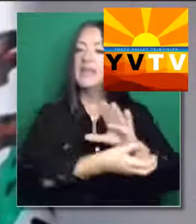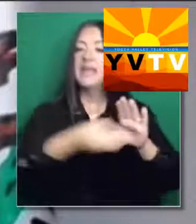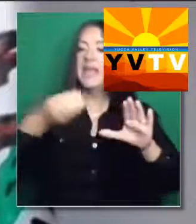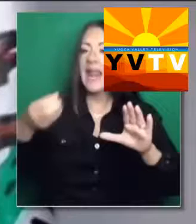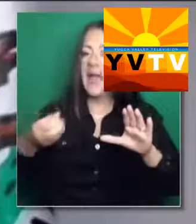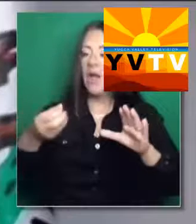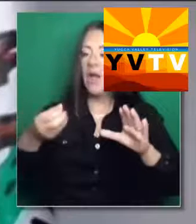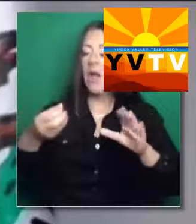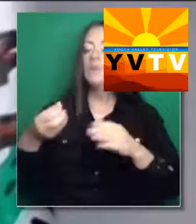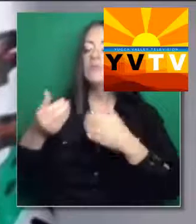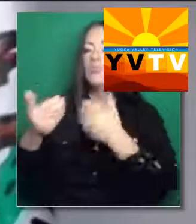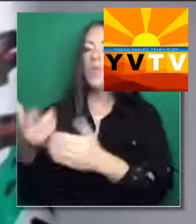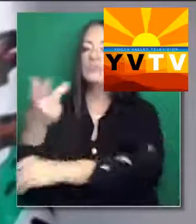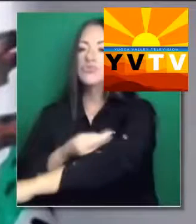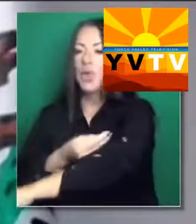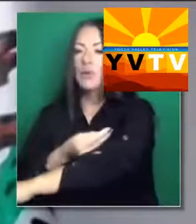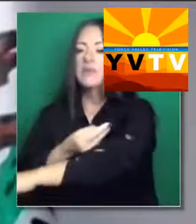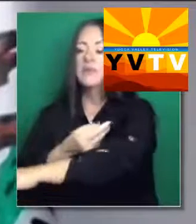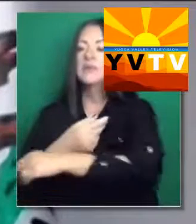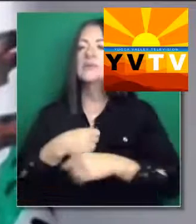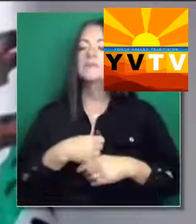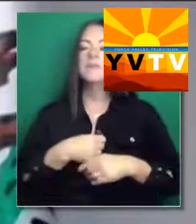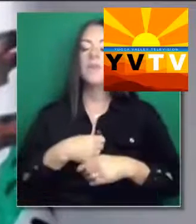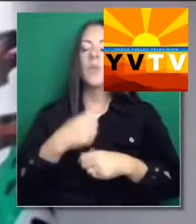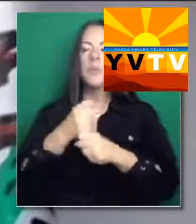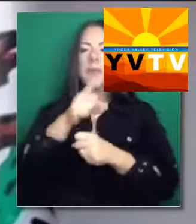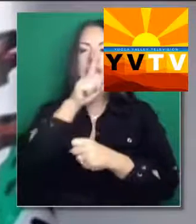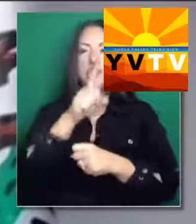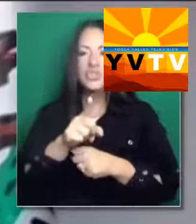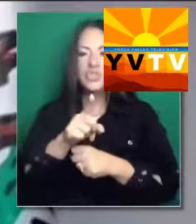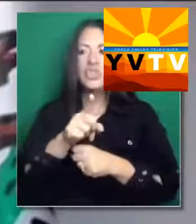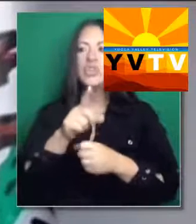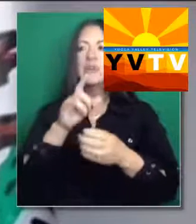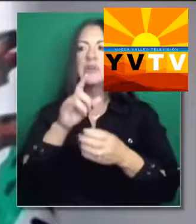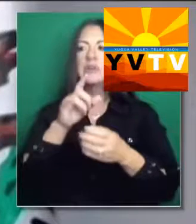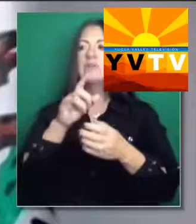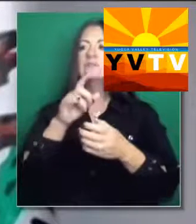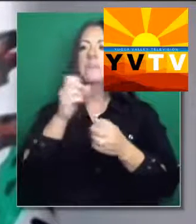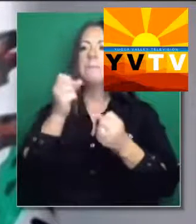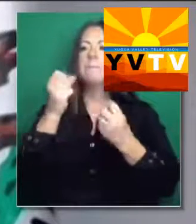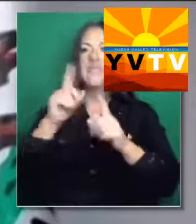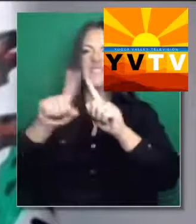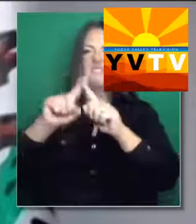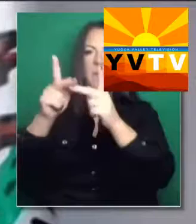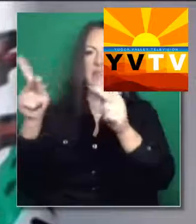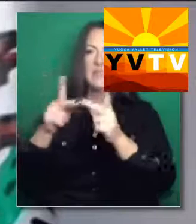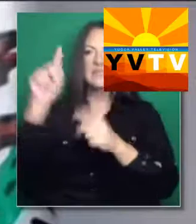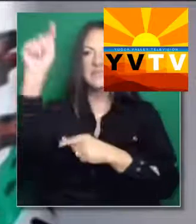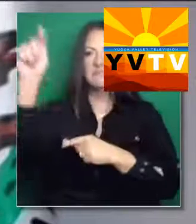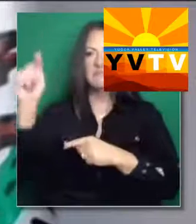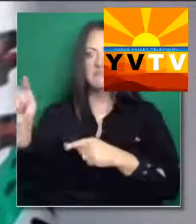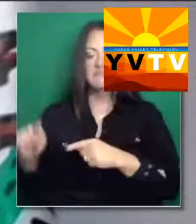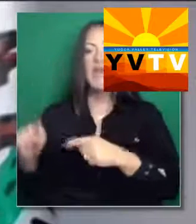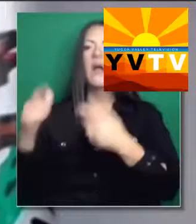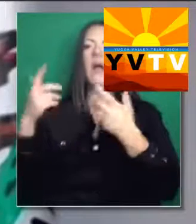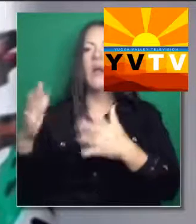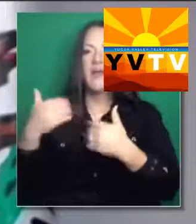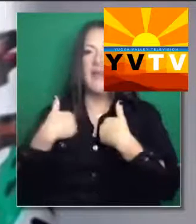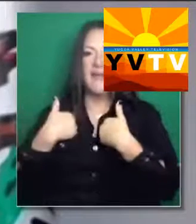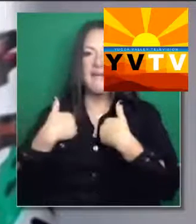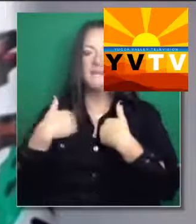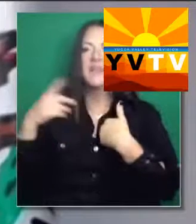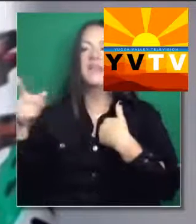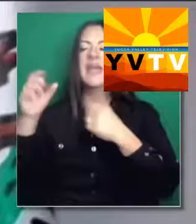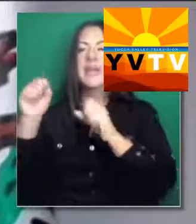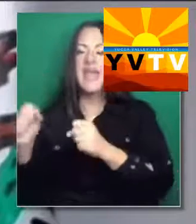those providers who have the doses to make sure that it gets out into the community. Many counties, many providers have already worked